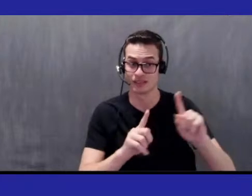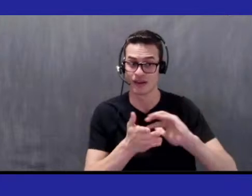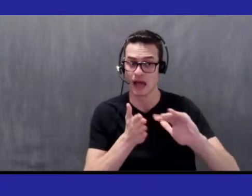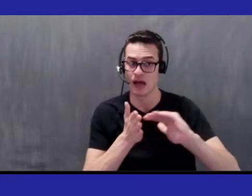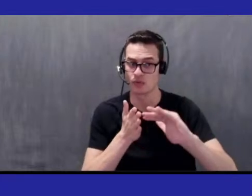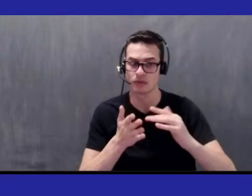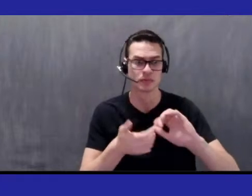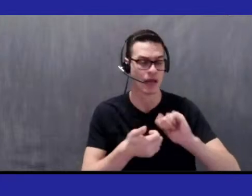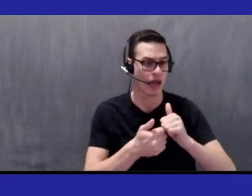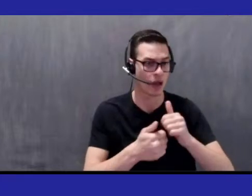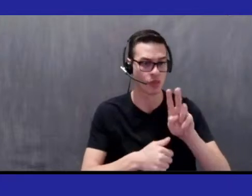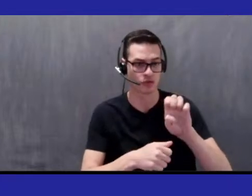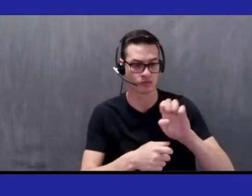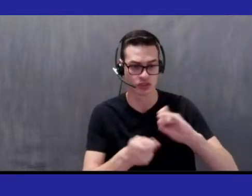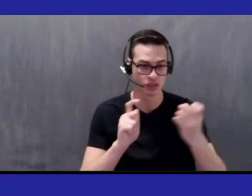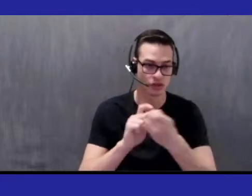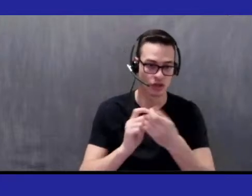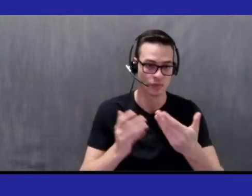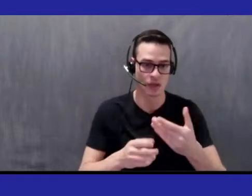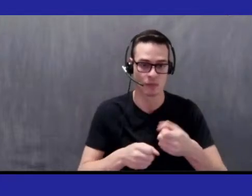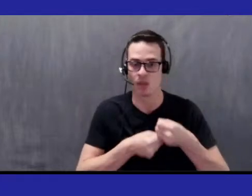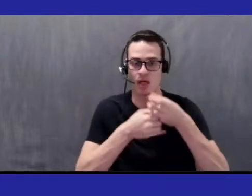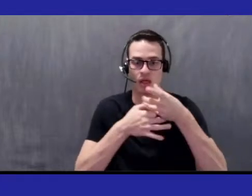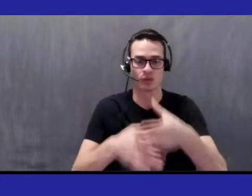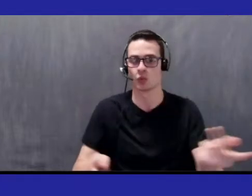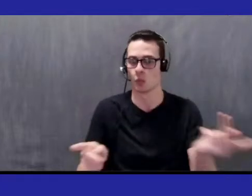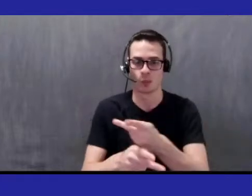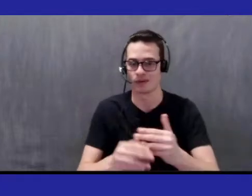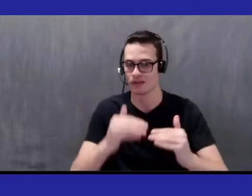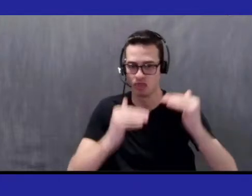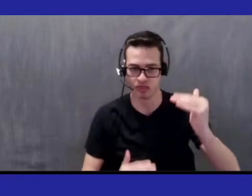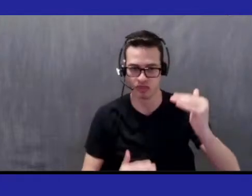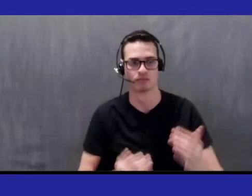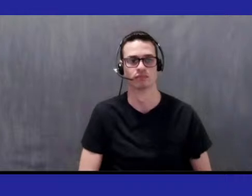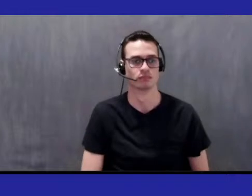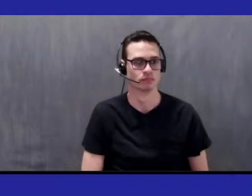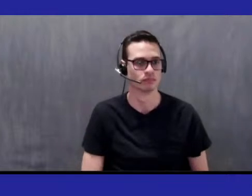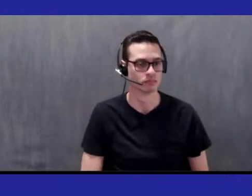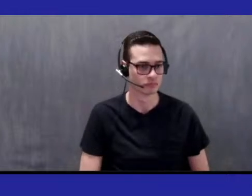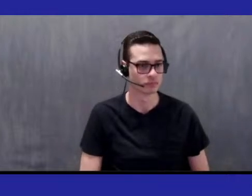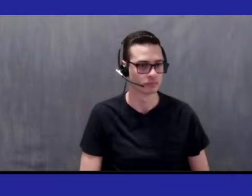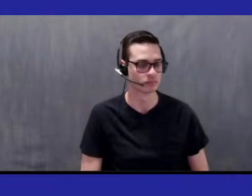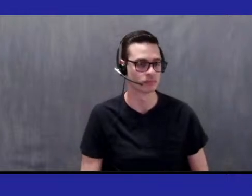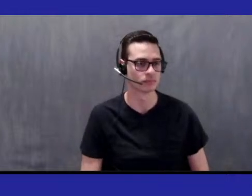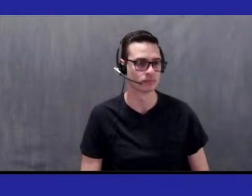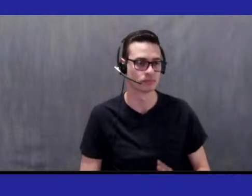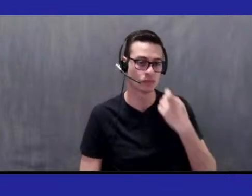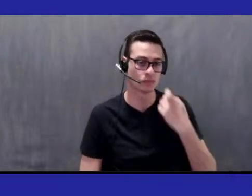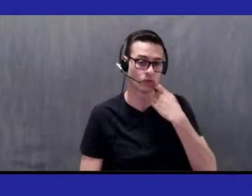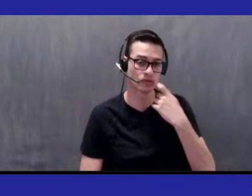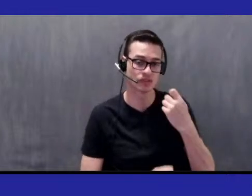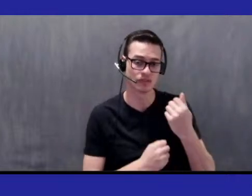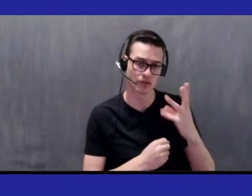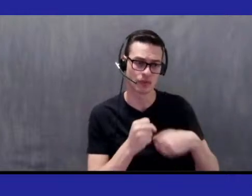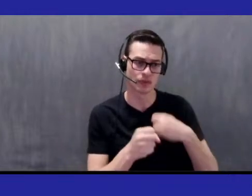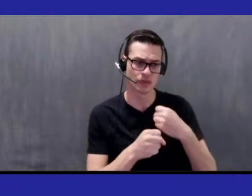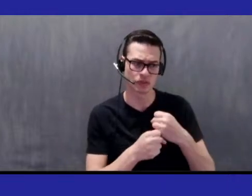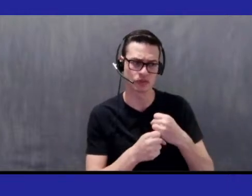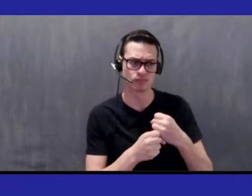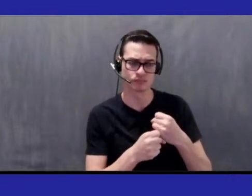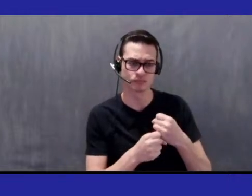be contributing to worsened health disparities. Now, in the past few years, there has been a lot of momentum